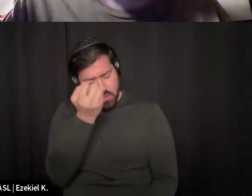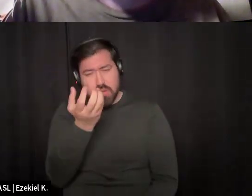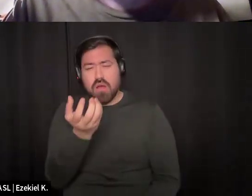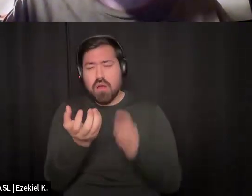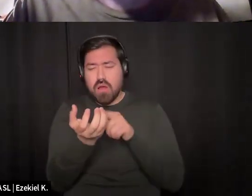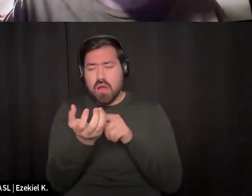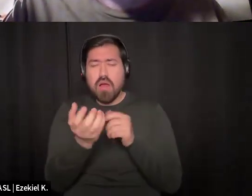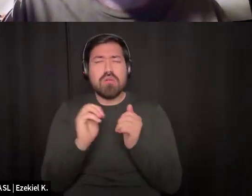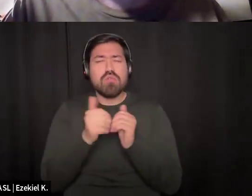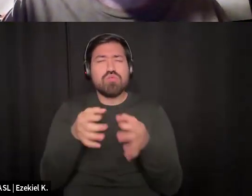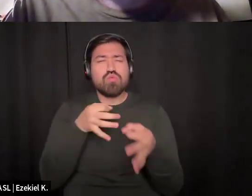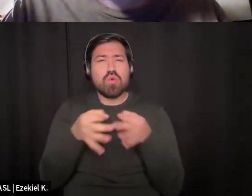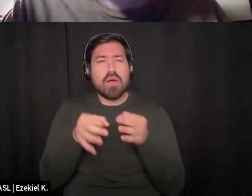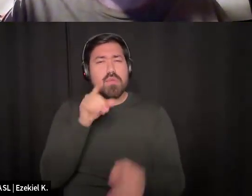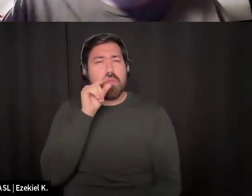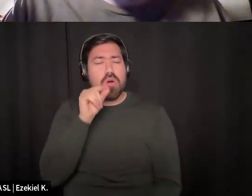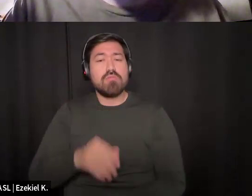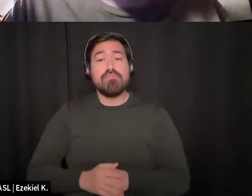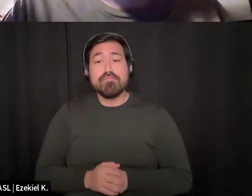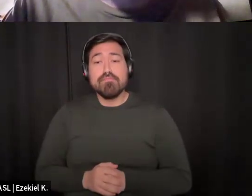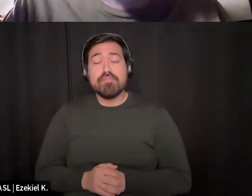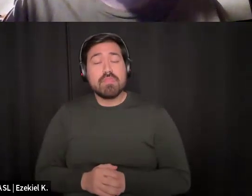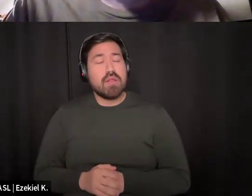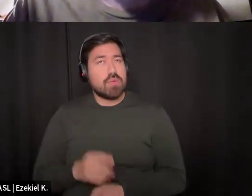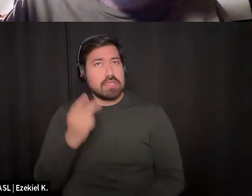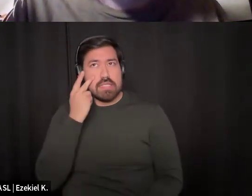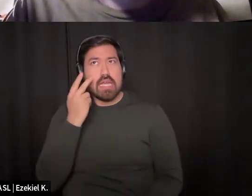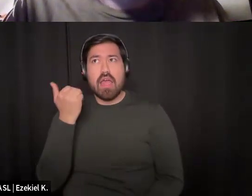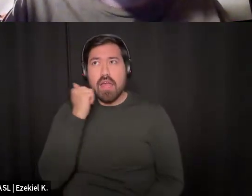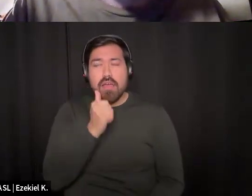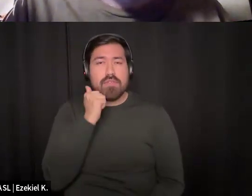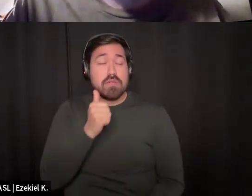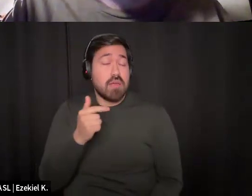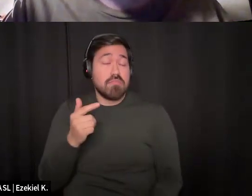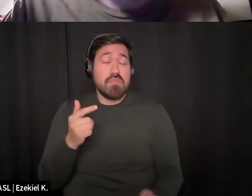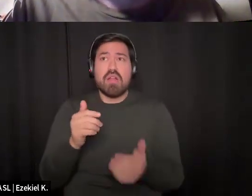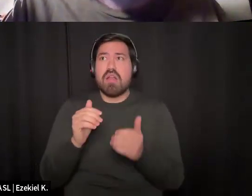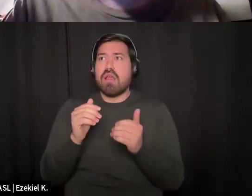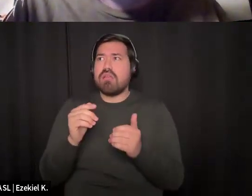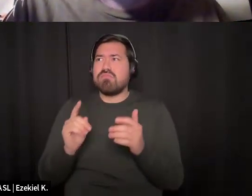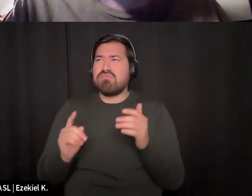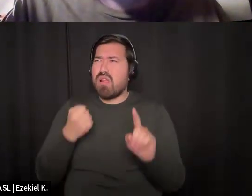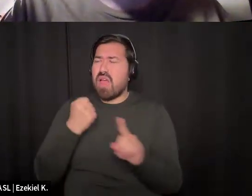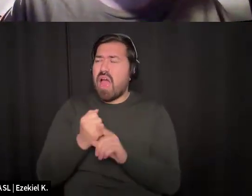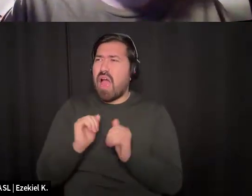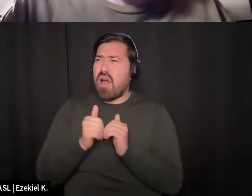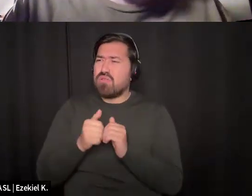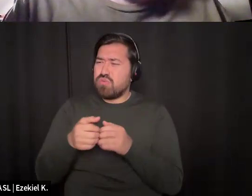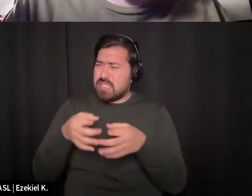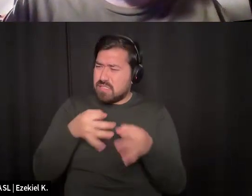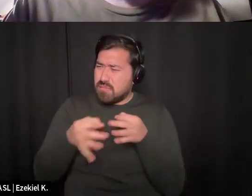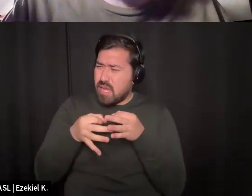amazing. We've seen those birds so many times, but when you're asked to describe it, suddenly my mind was almost blank.